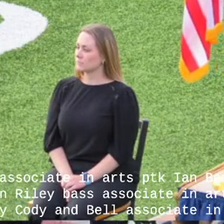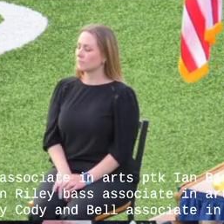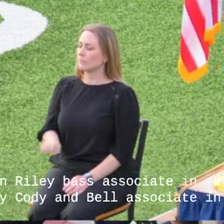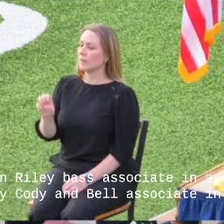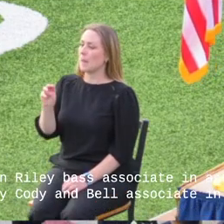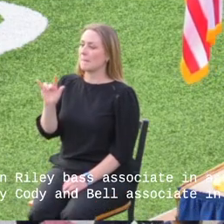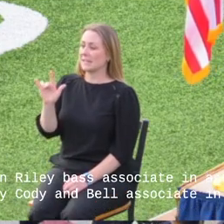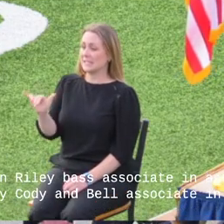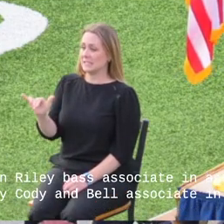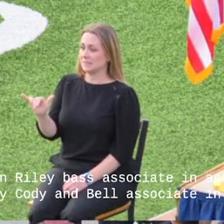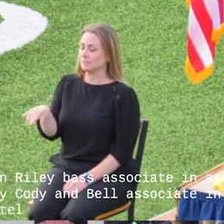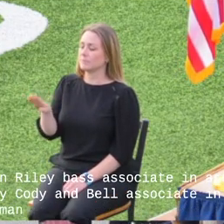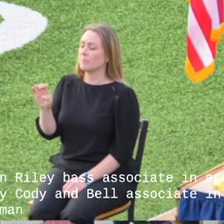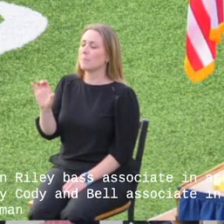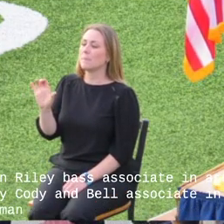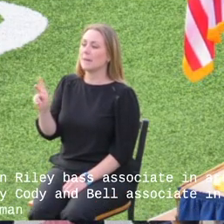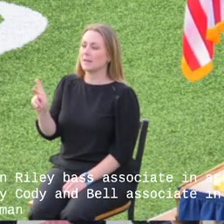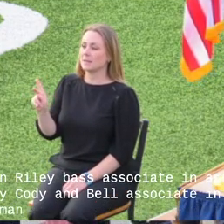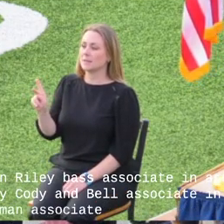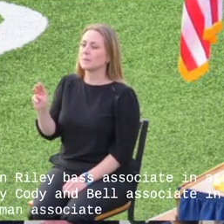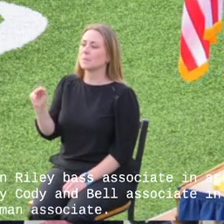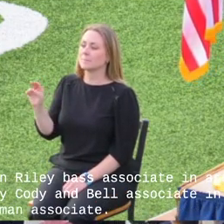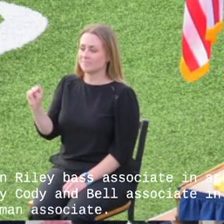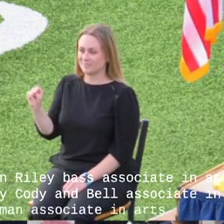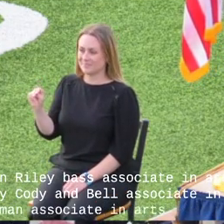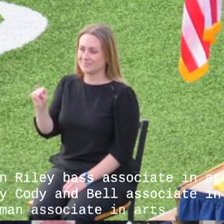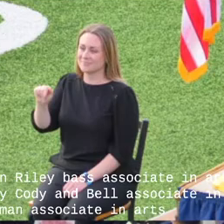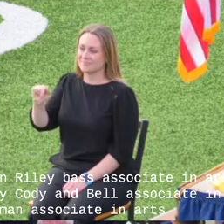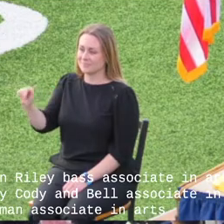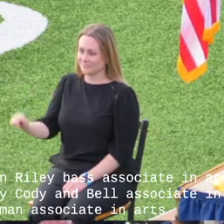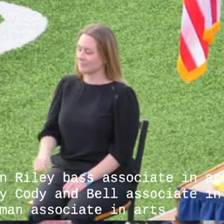Emily Jane Beckman, Associate in Arts.